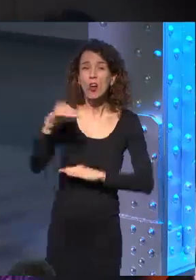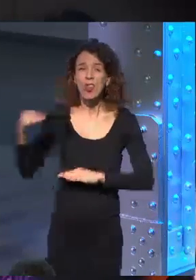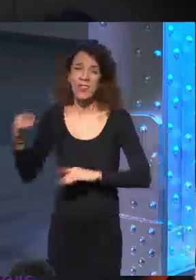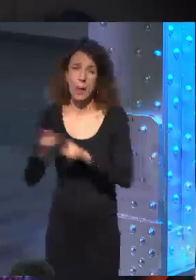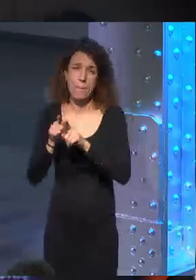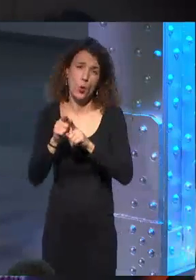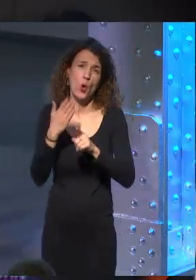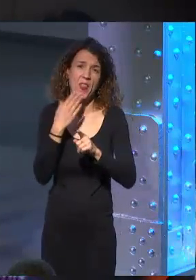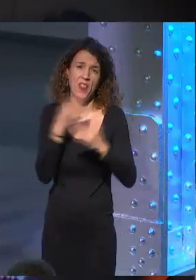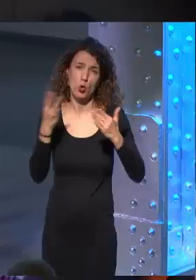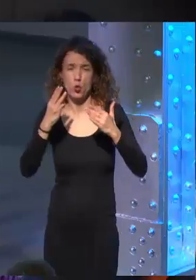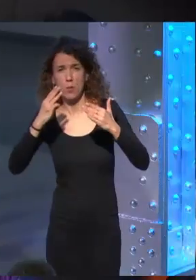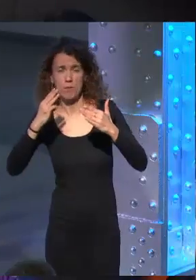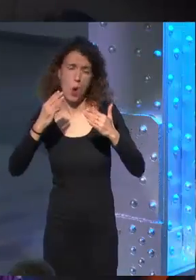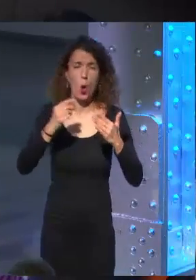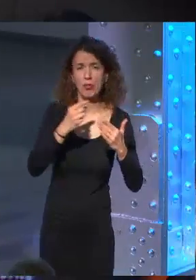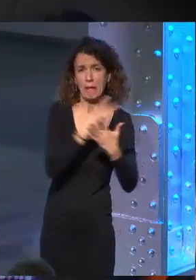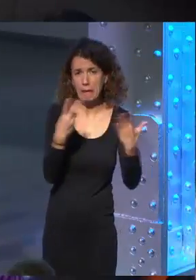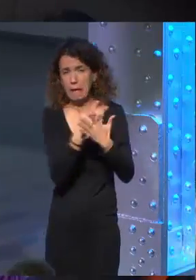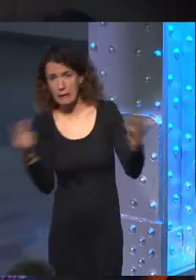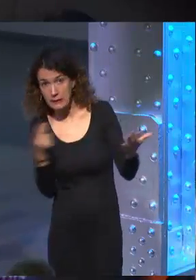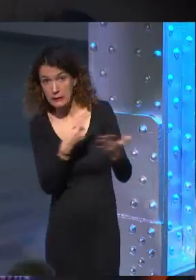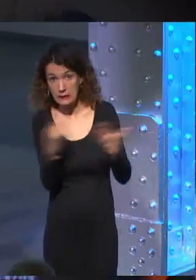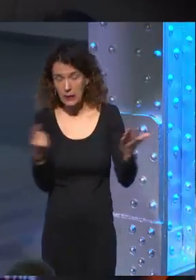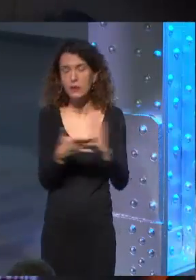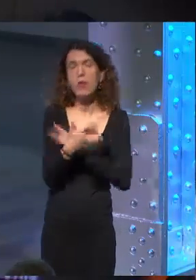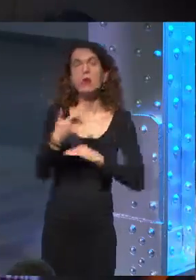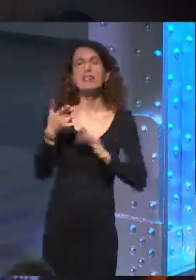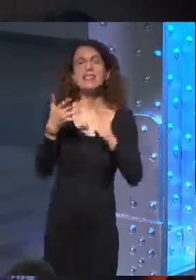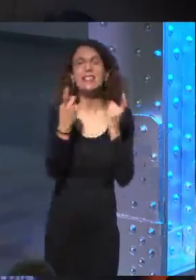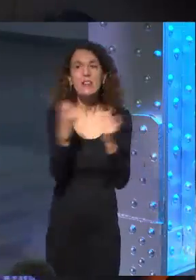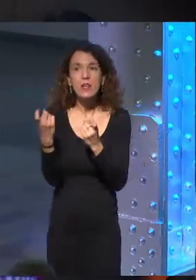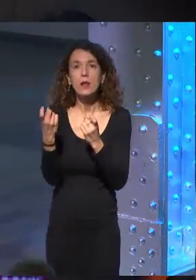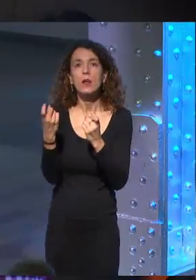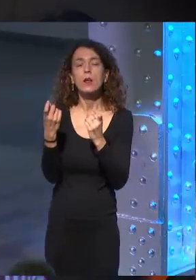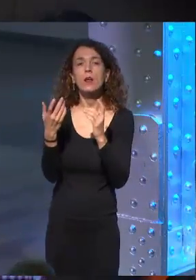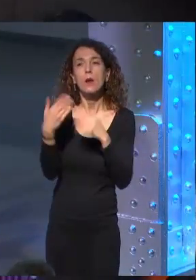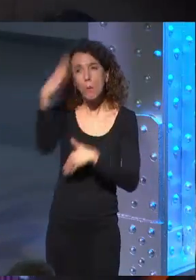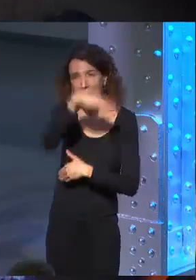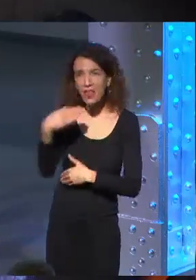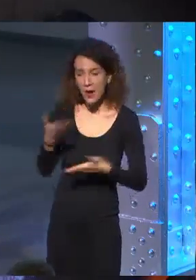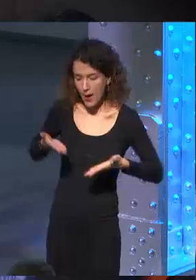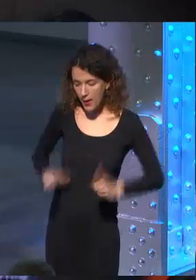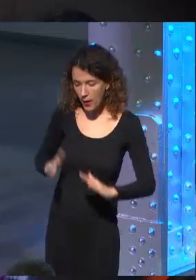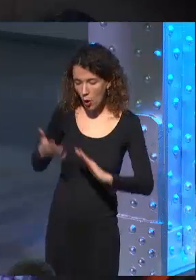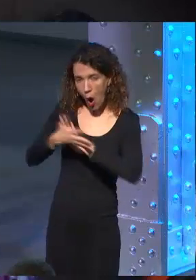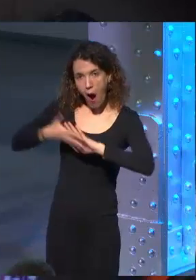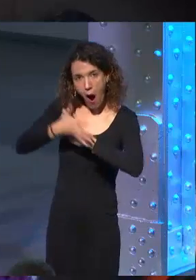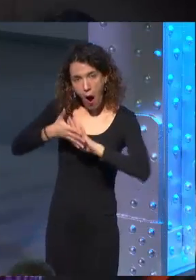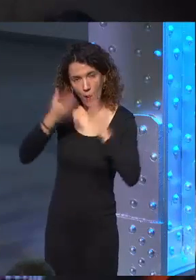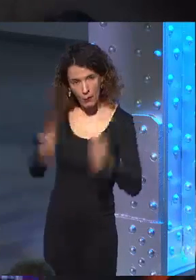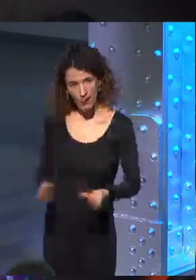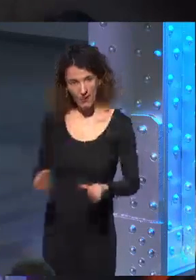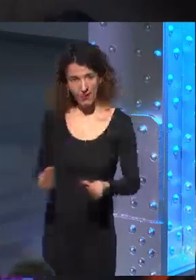But as we are speaking about some kind of old teenagers, so to speak, it will need